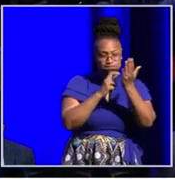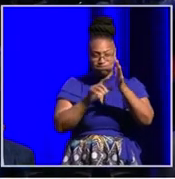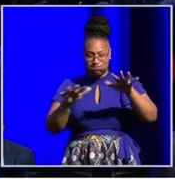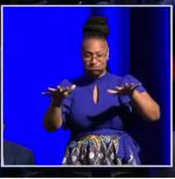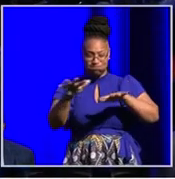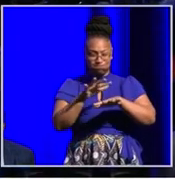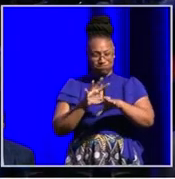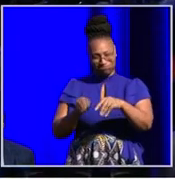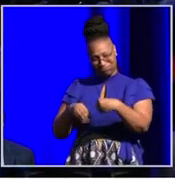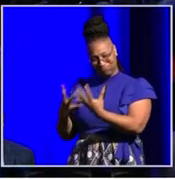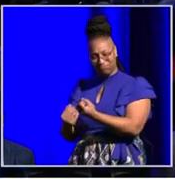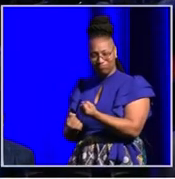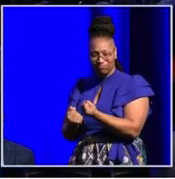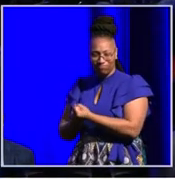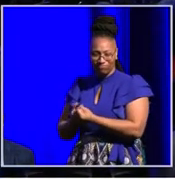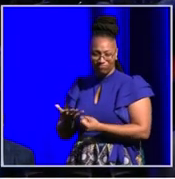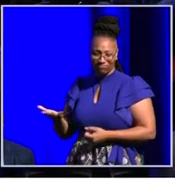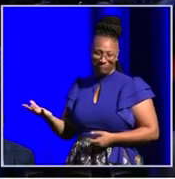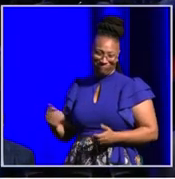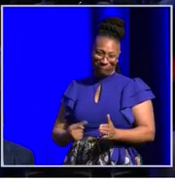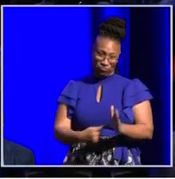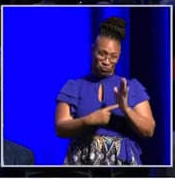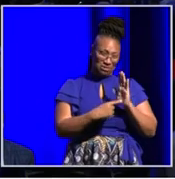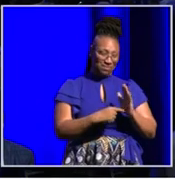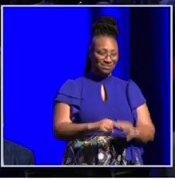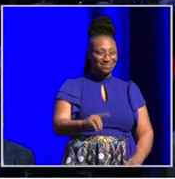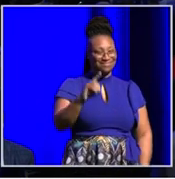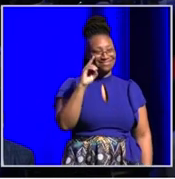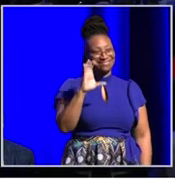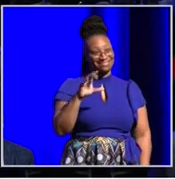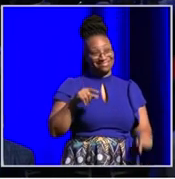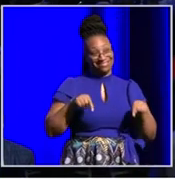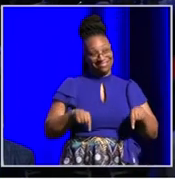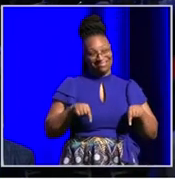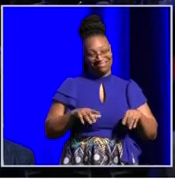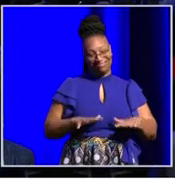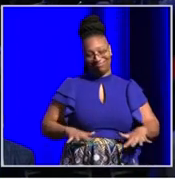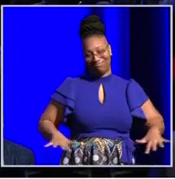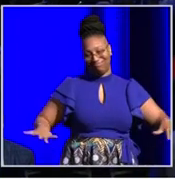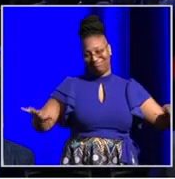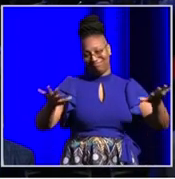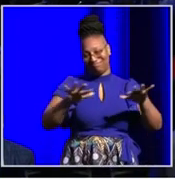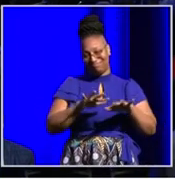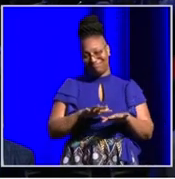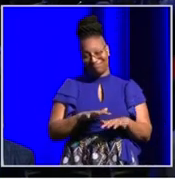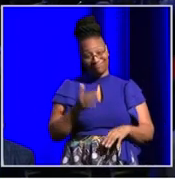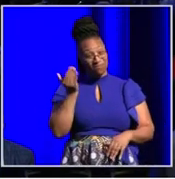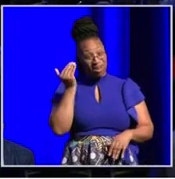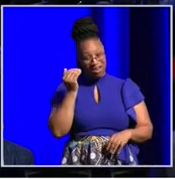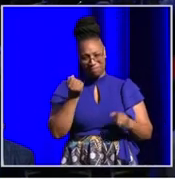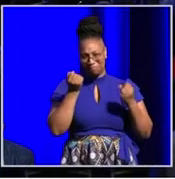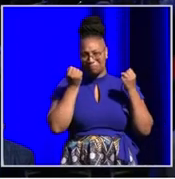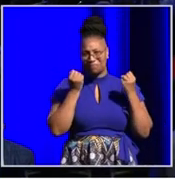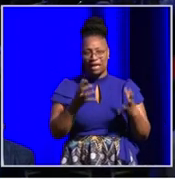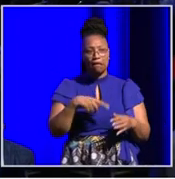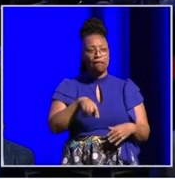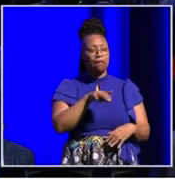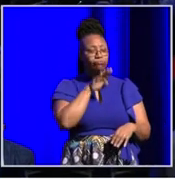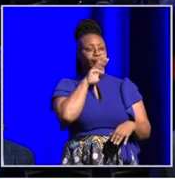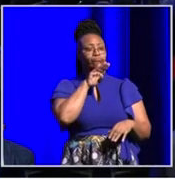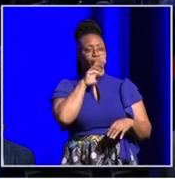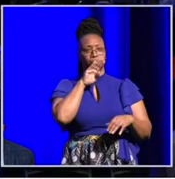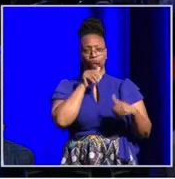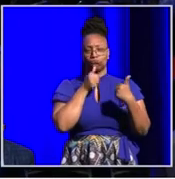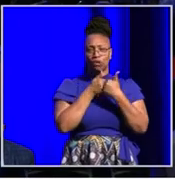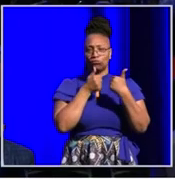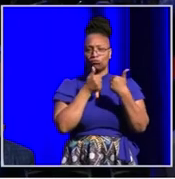interests of the residents of the District of Columbia among the myriad of challenges in our city, including housing